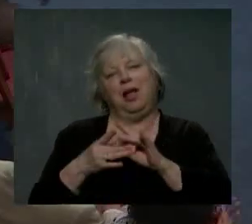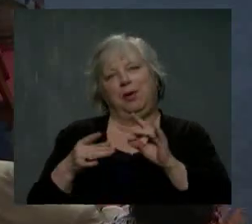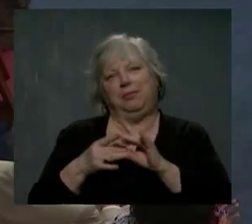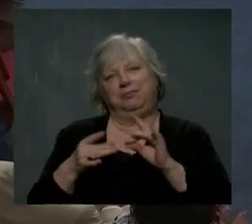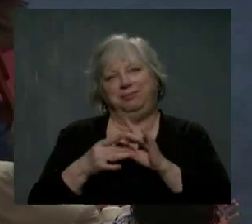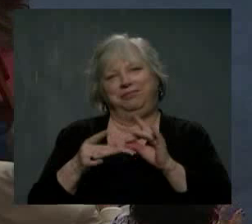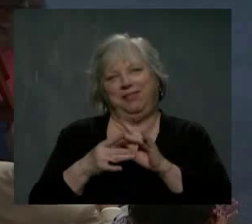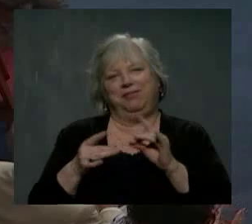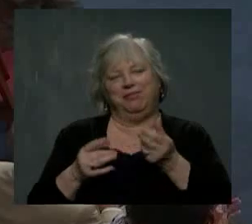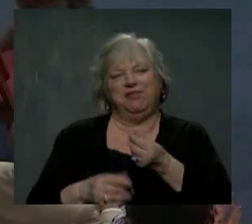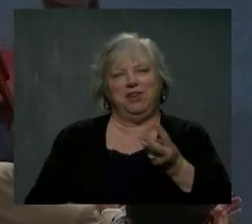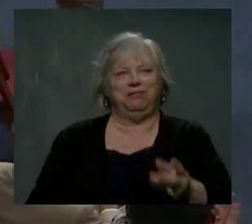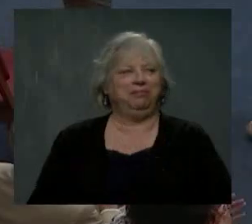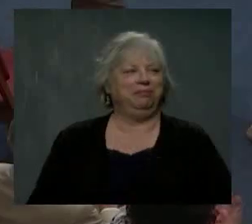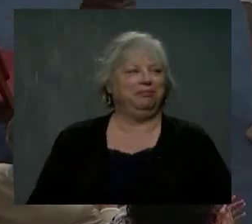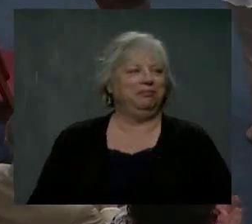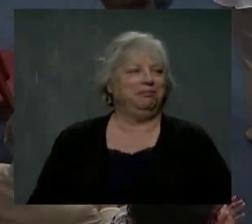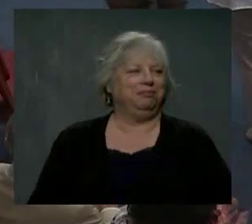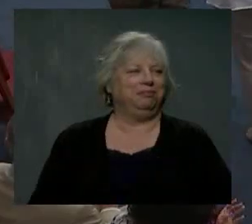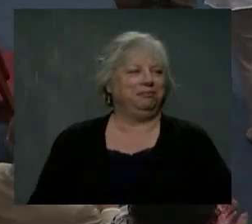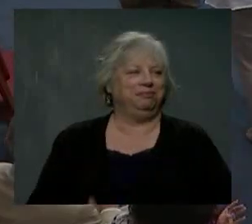Silas?